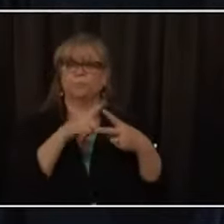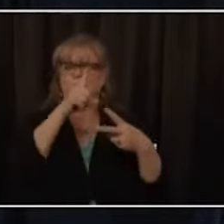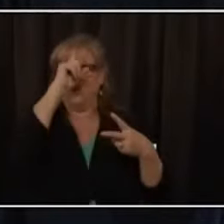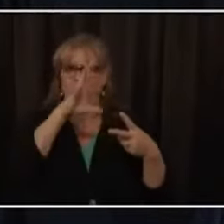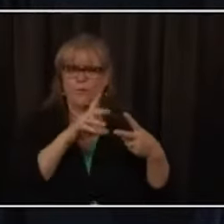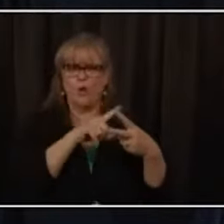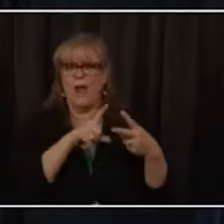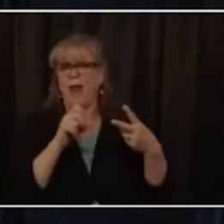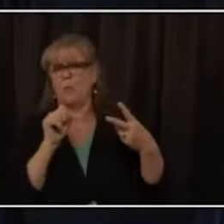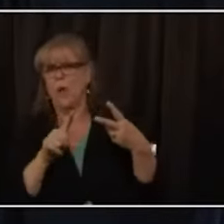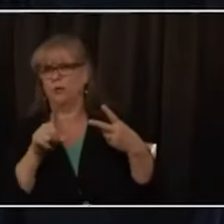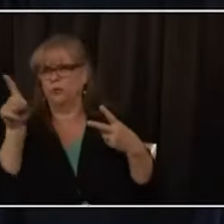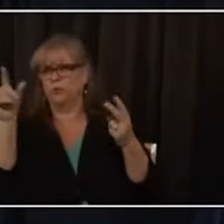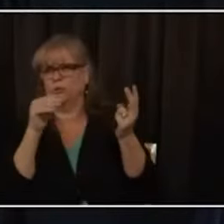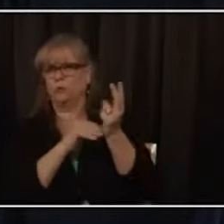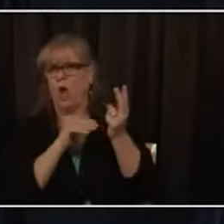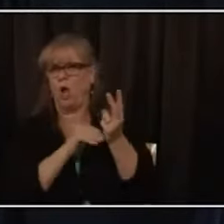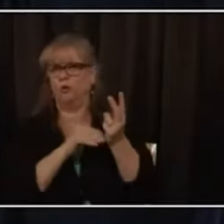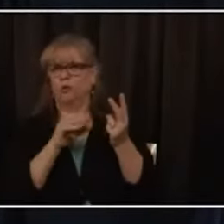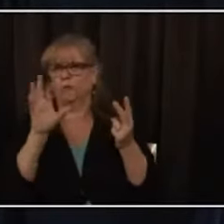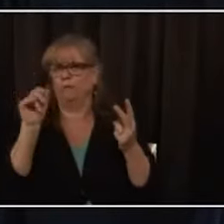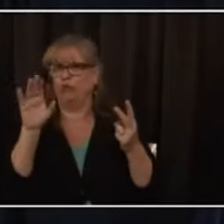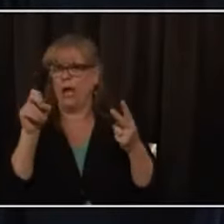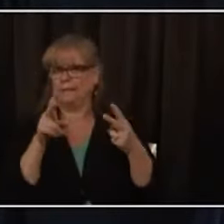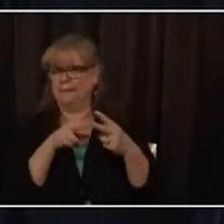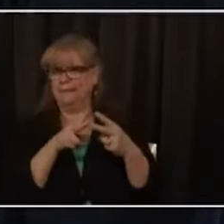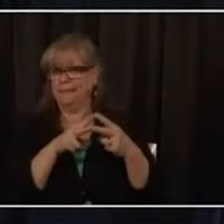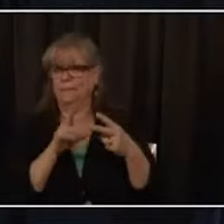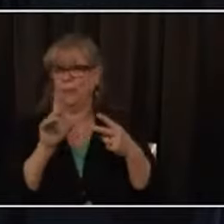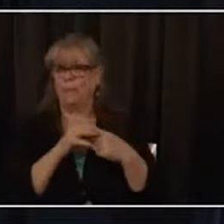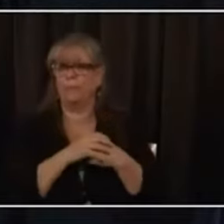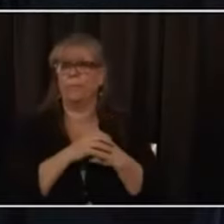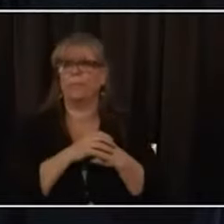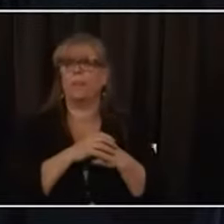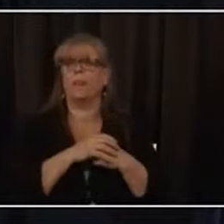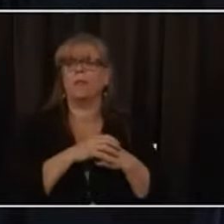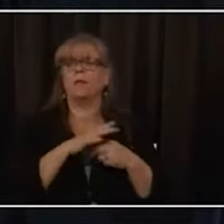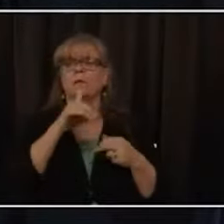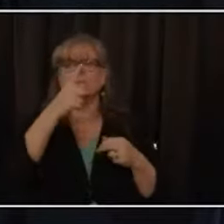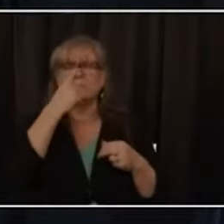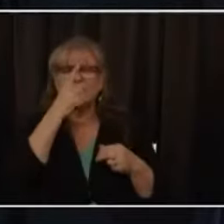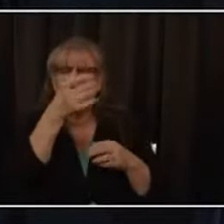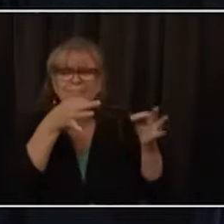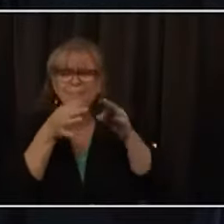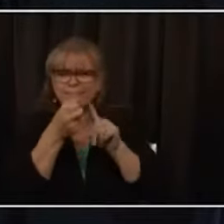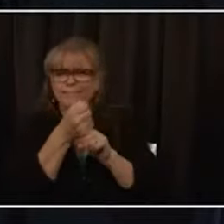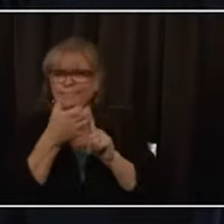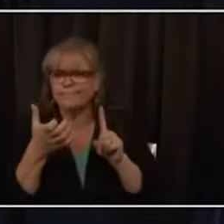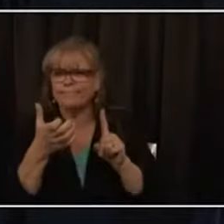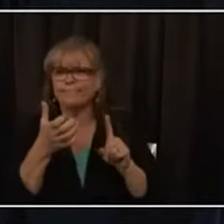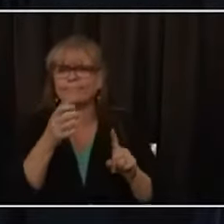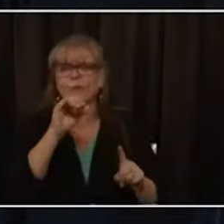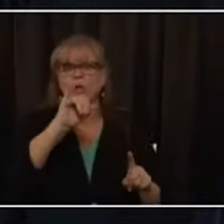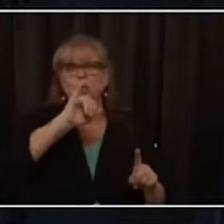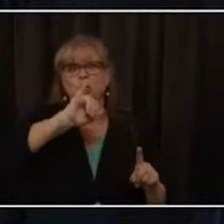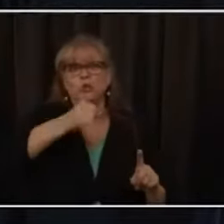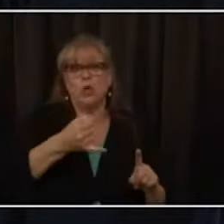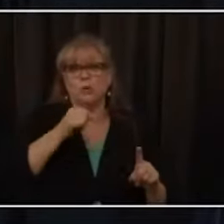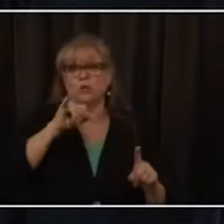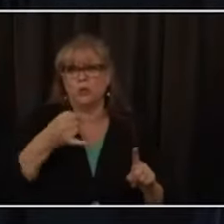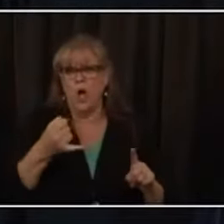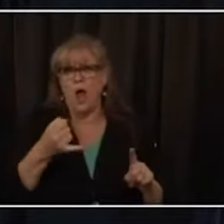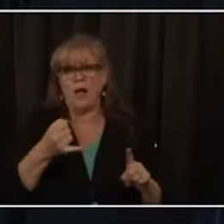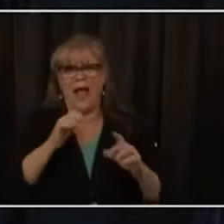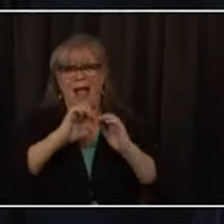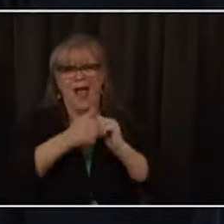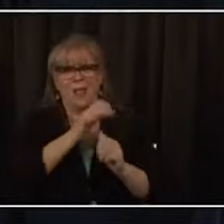France. My first question is, can you talk a little bit more about how the pause on J&J vaccines will impact overall supply? And